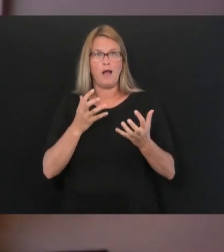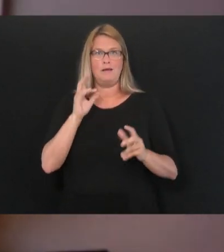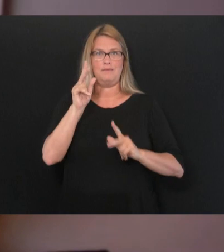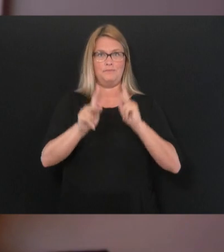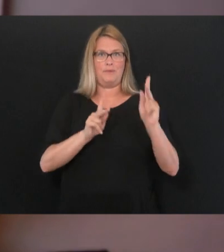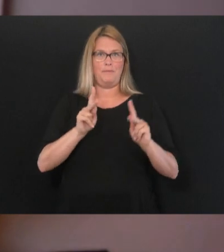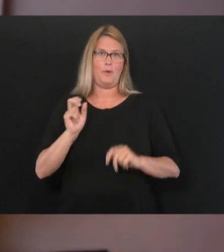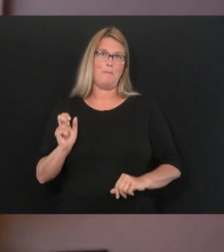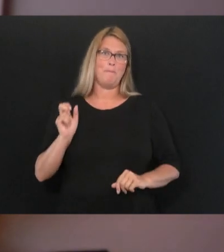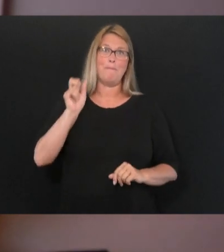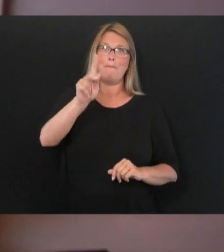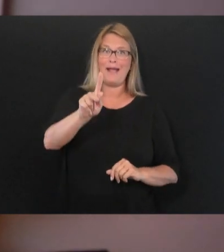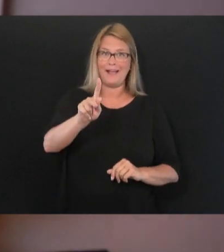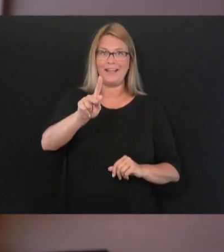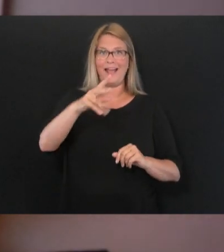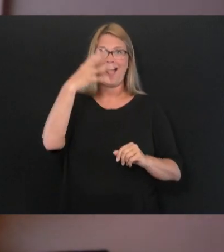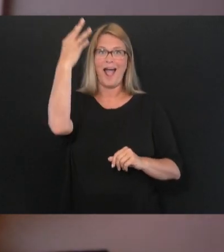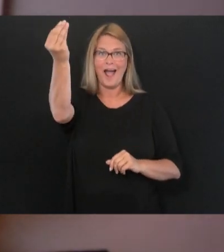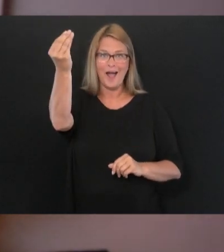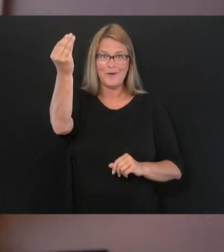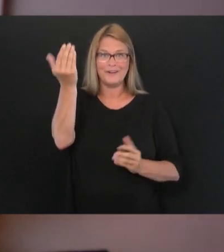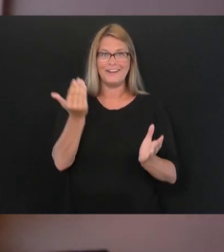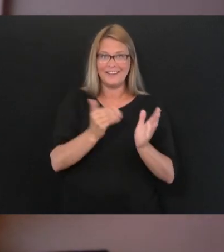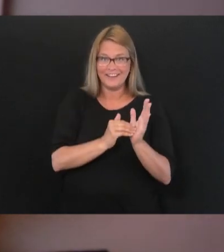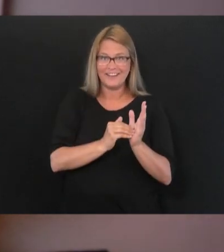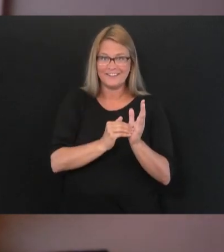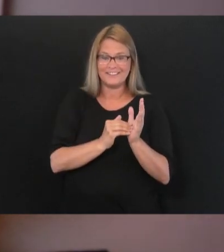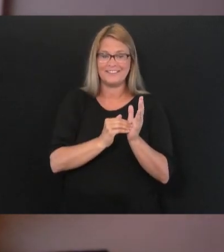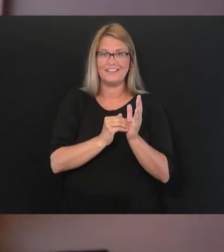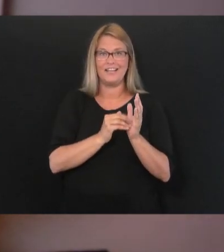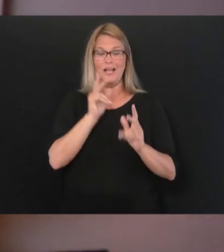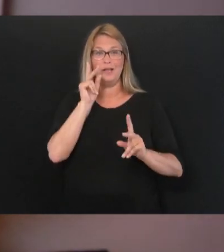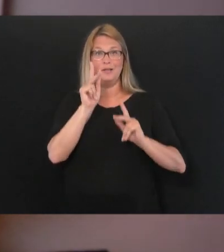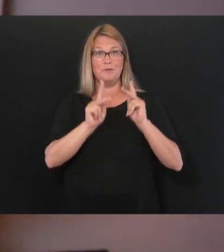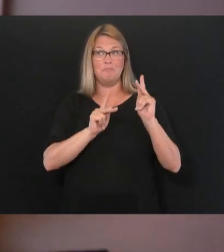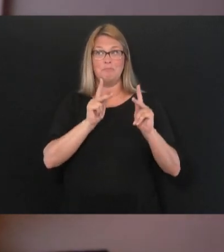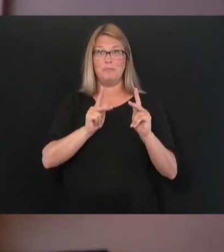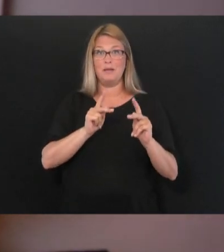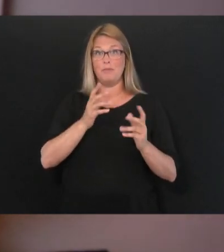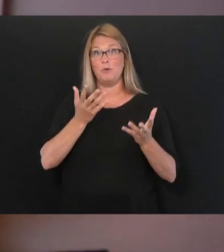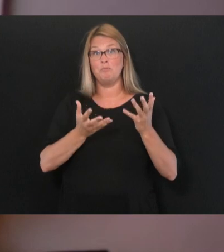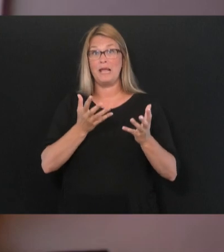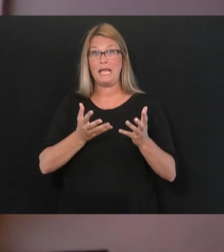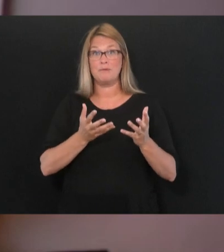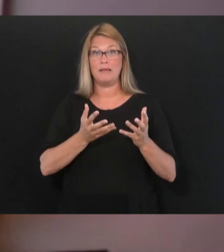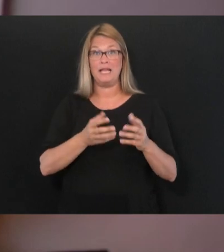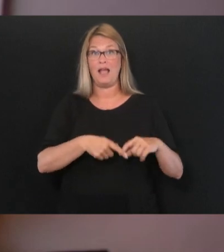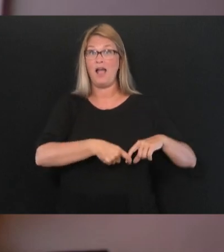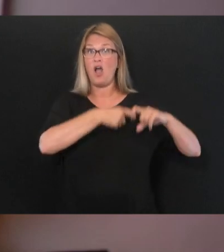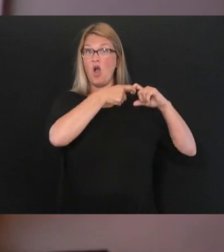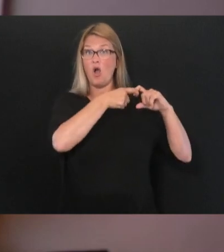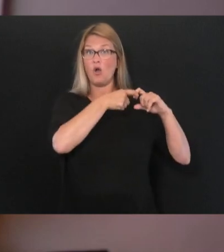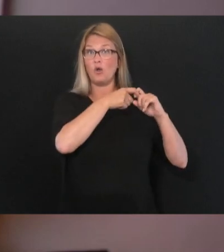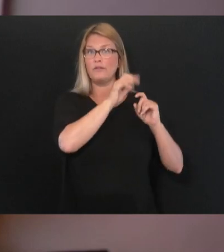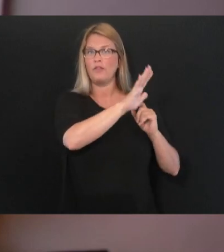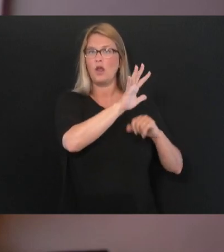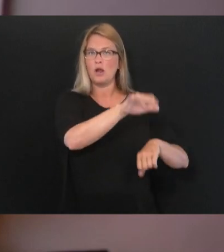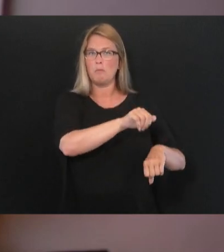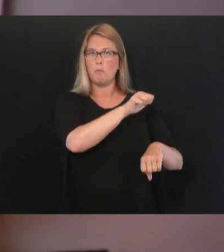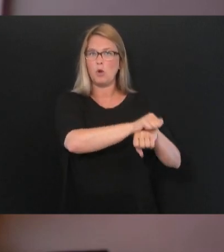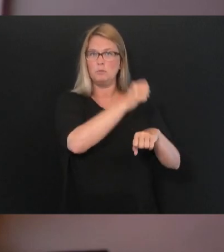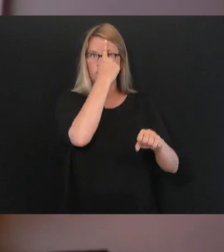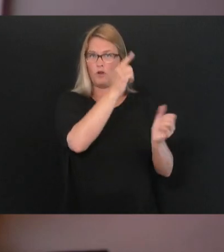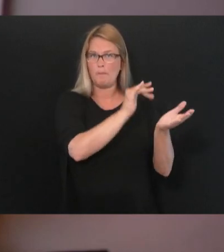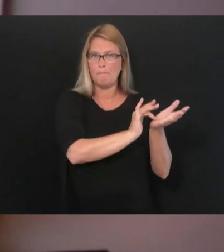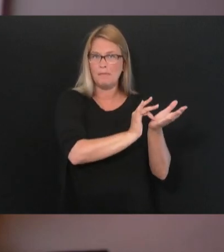go back out again. For instance, there's people that have put off having medical procedures, and we feel like that